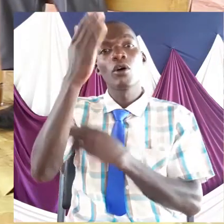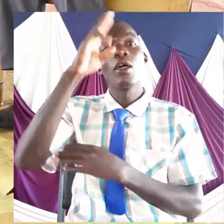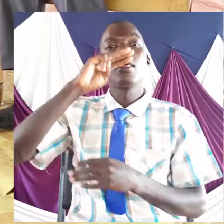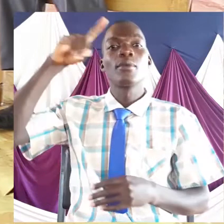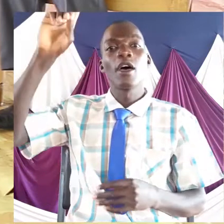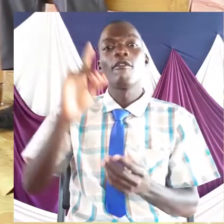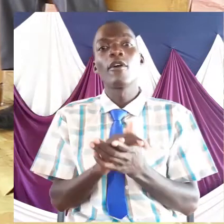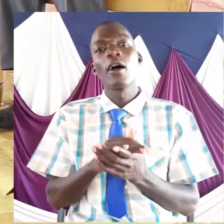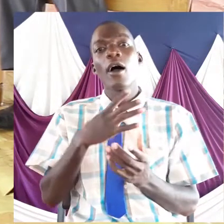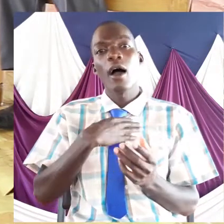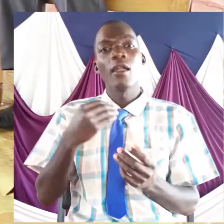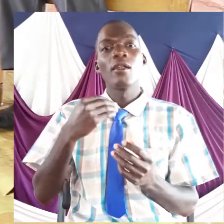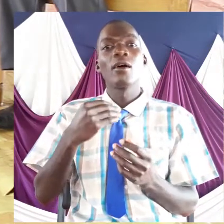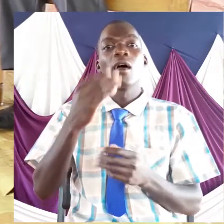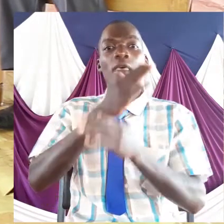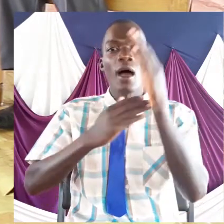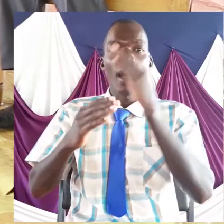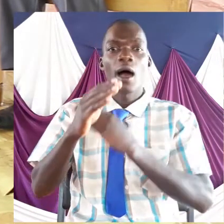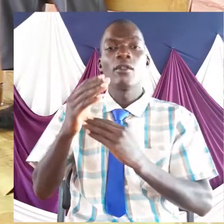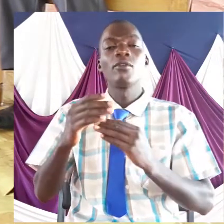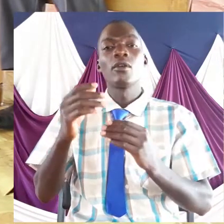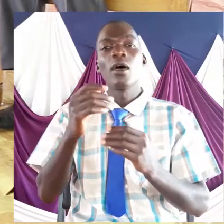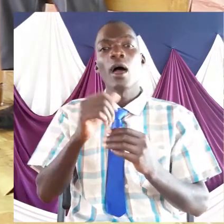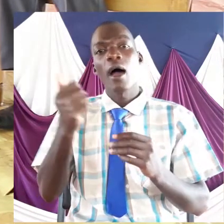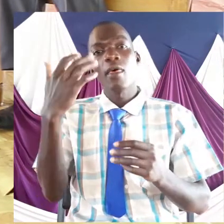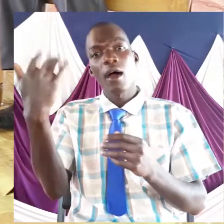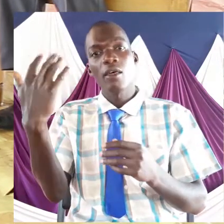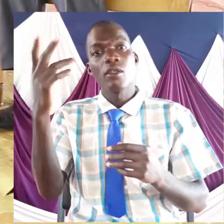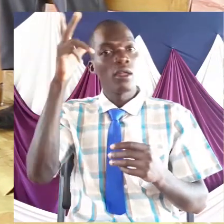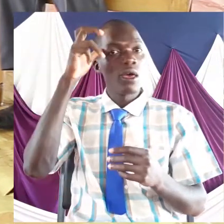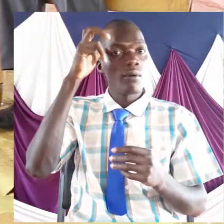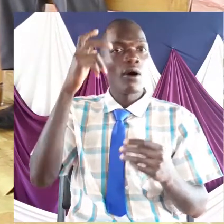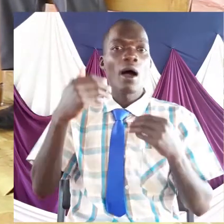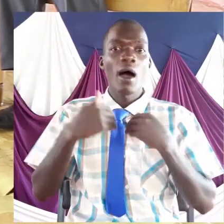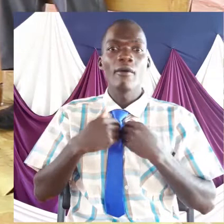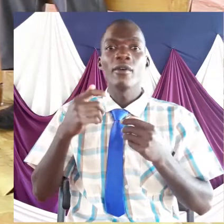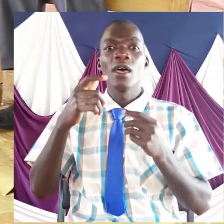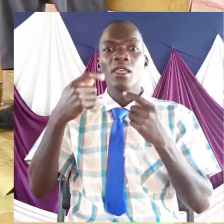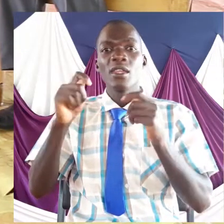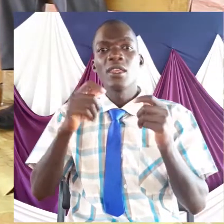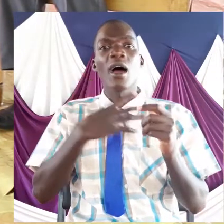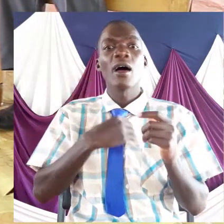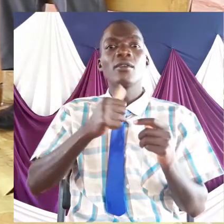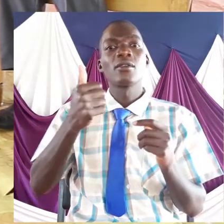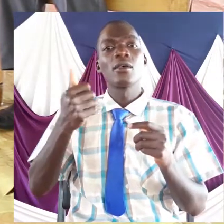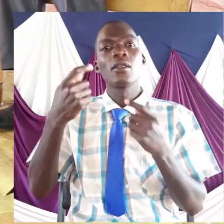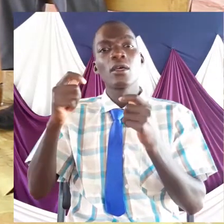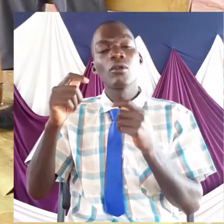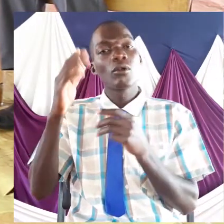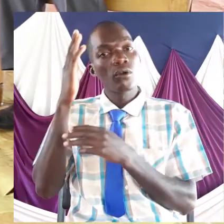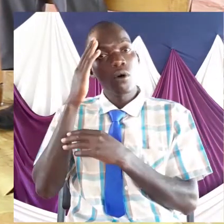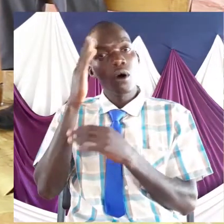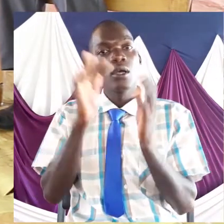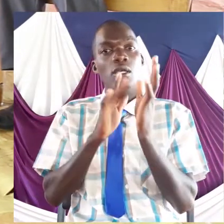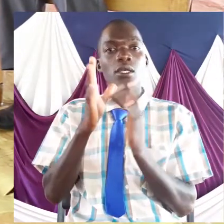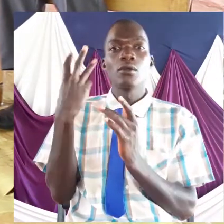himself, and the advocate is Jesus Christ. Mm-hmm. On the other hand, the devil is the accuser. So as he accuses, you know, Jesus